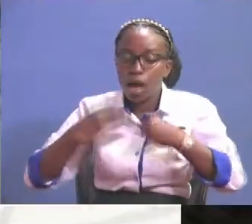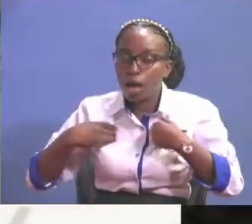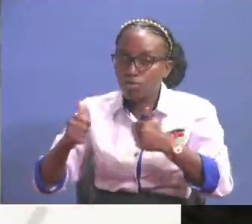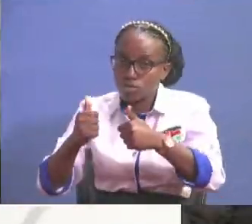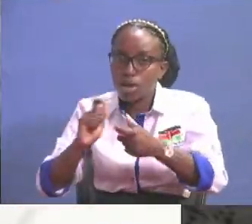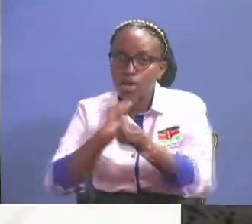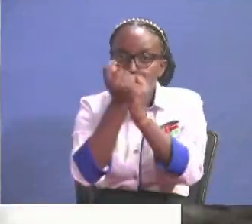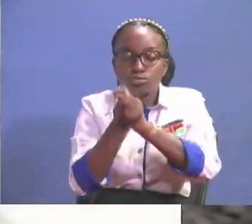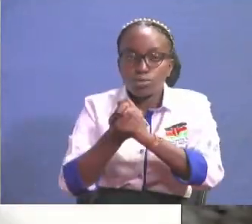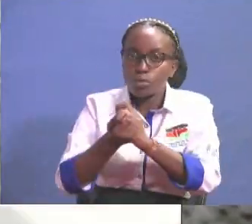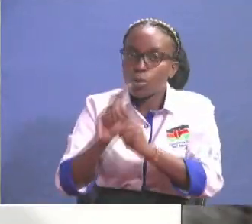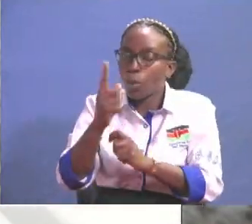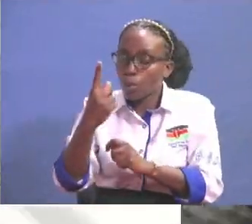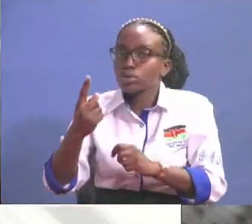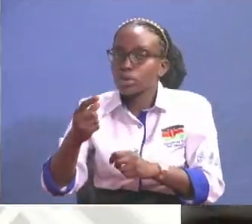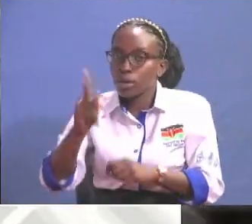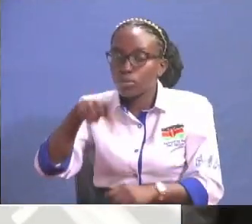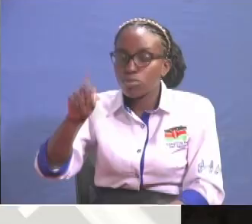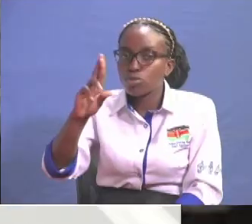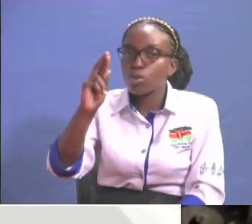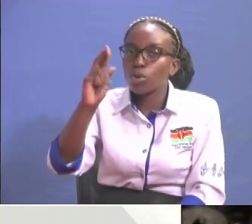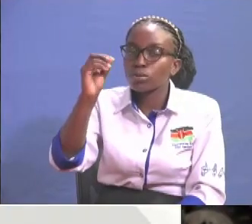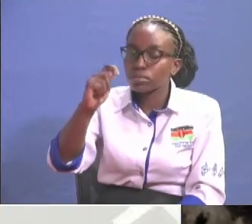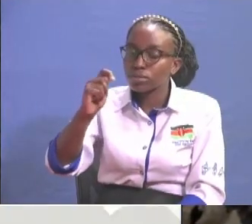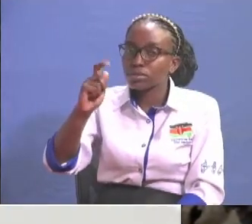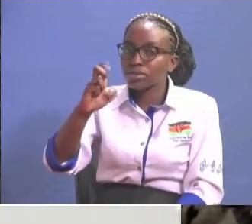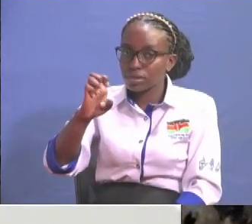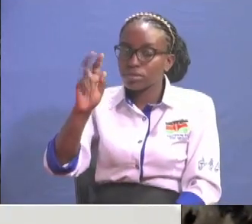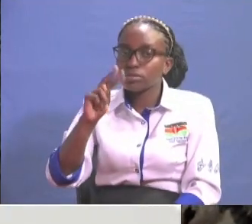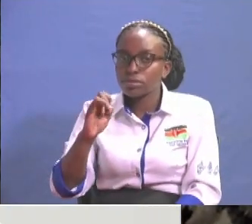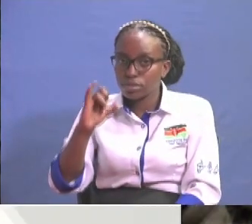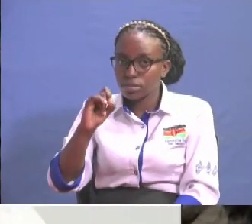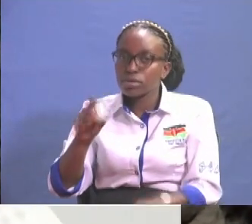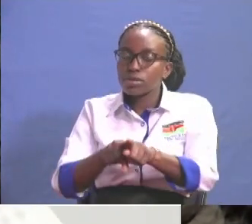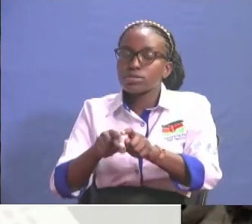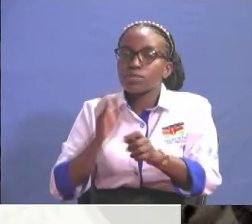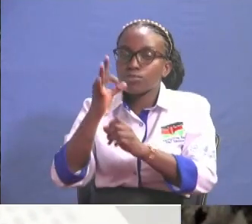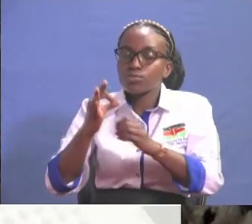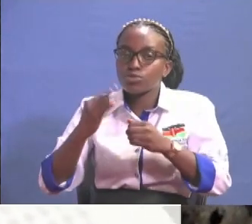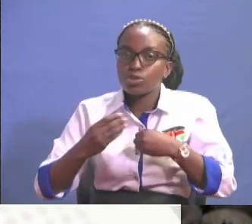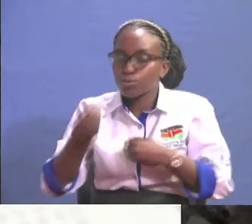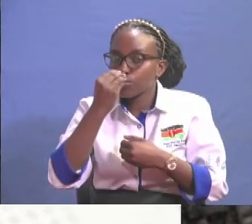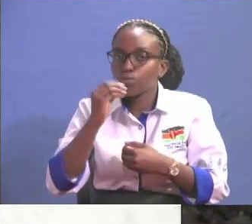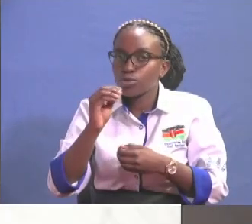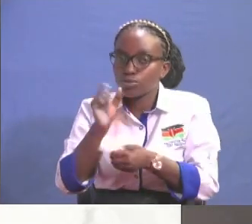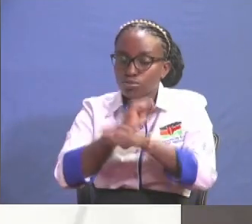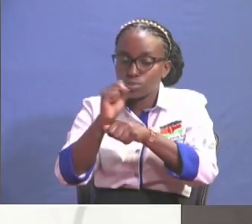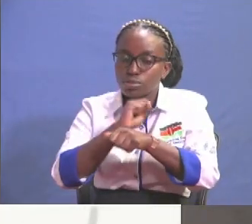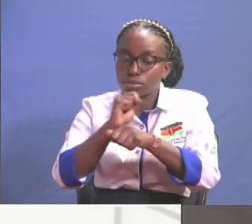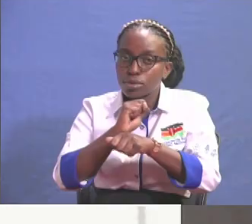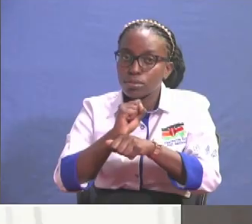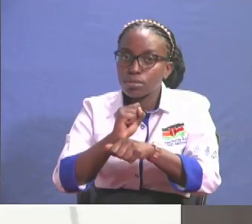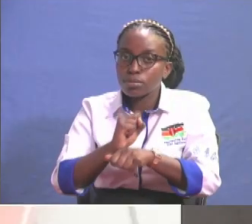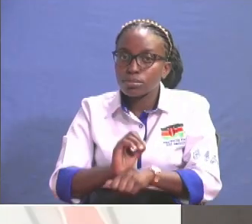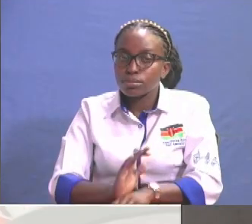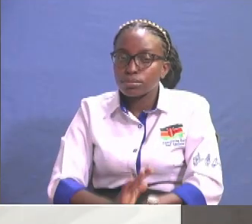to insect-based protein is not only viable, but necessary for the future of food systems. This practice